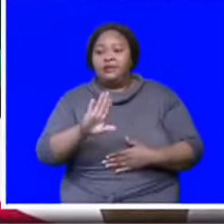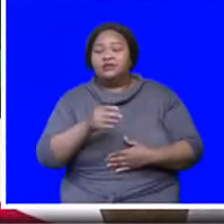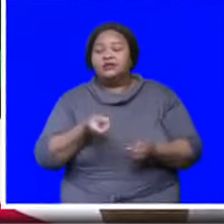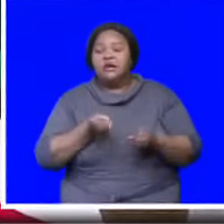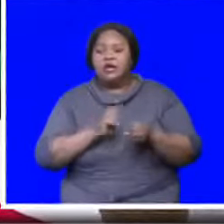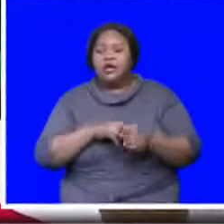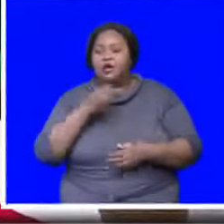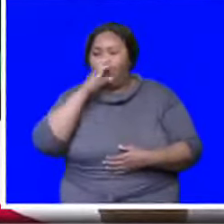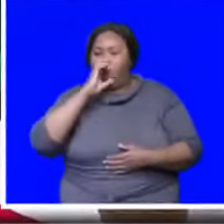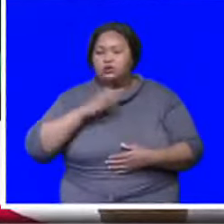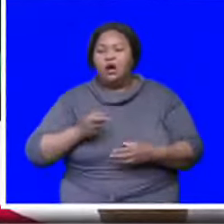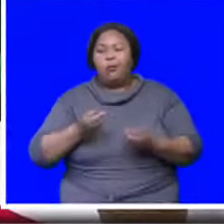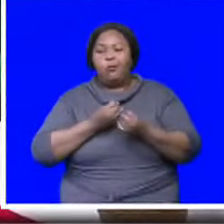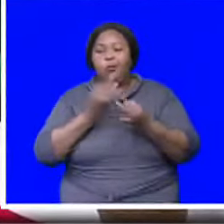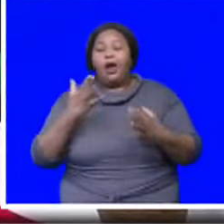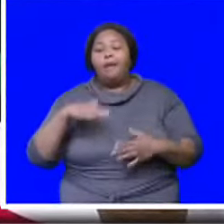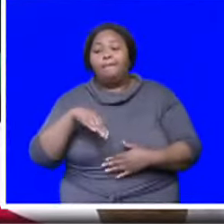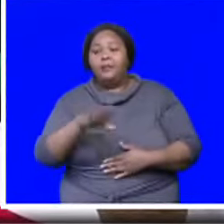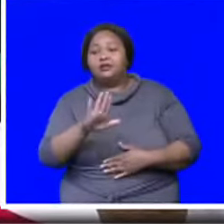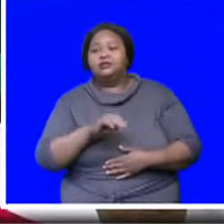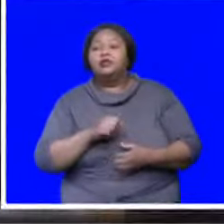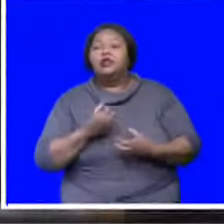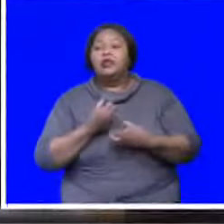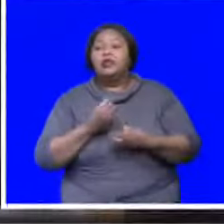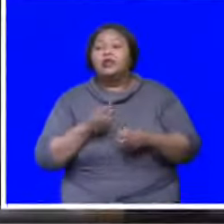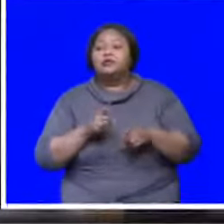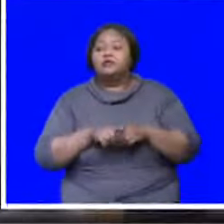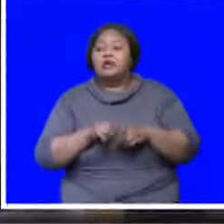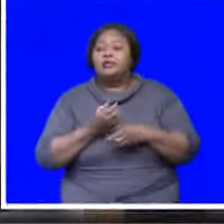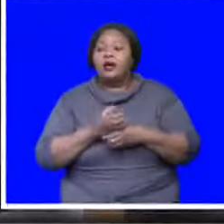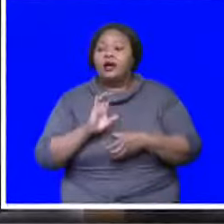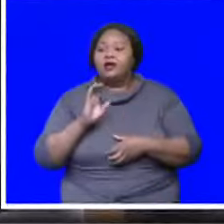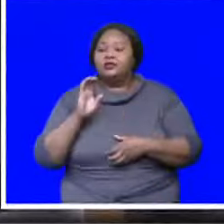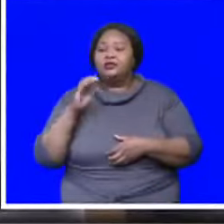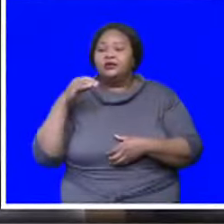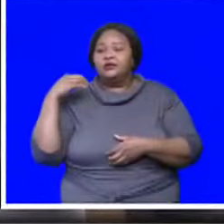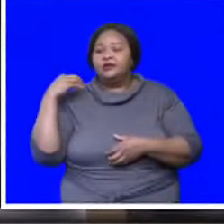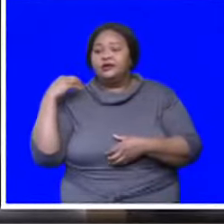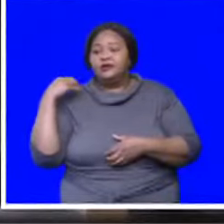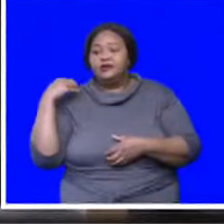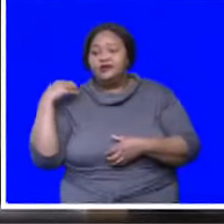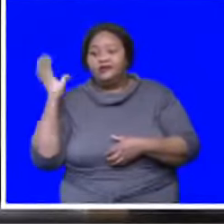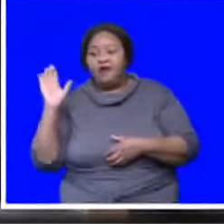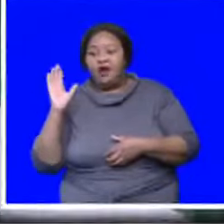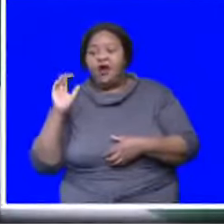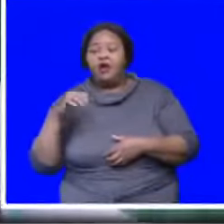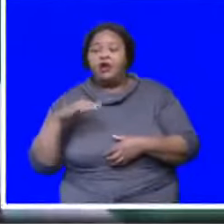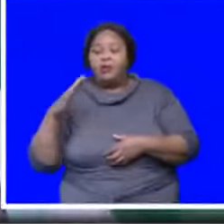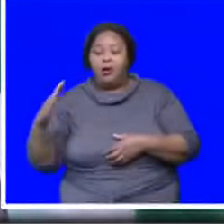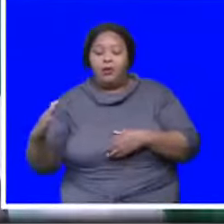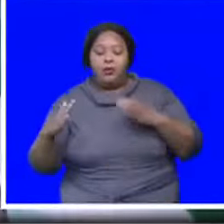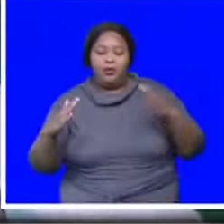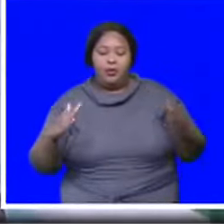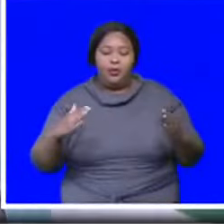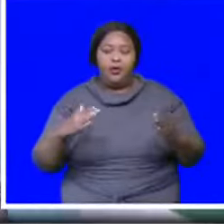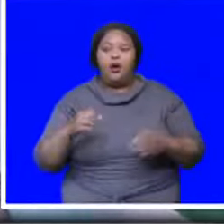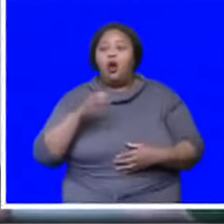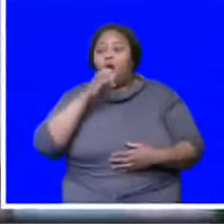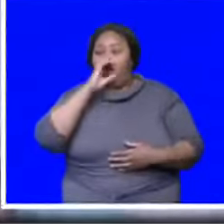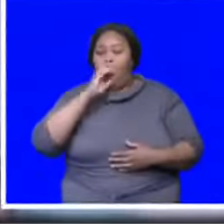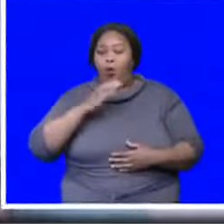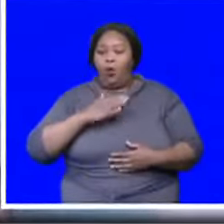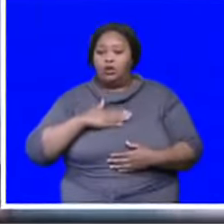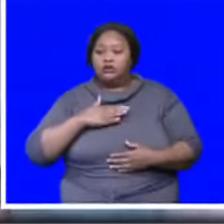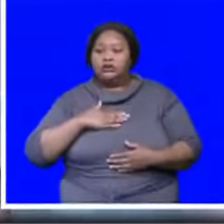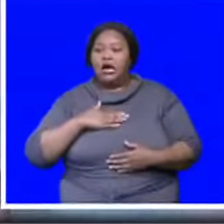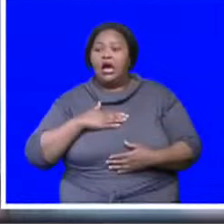the board will also ensure that neighboring countries still have access to enough water. Futhi umsebenzi walo lomkhulu kubuka